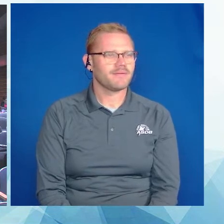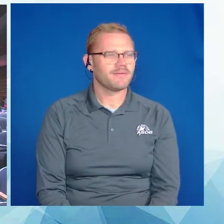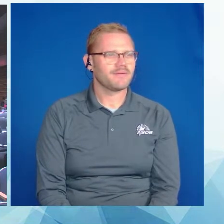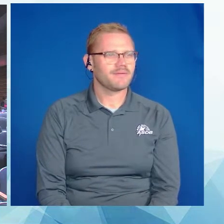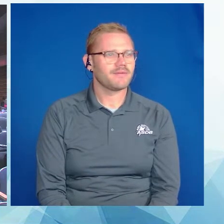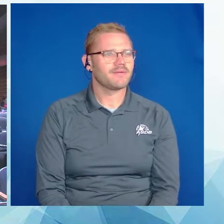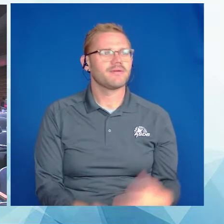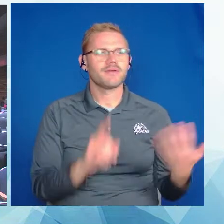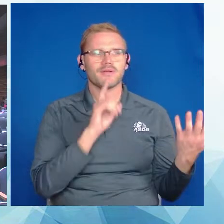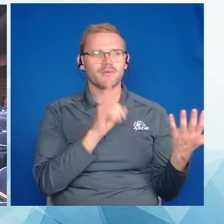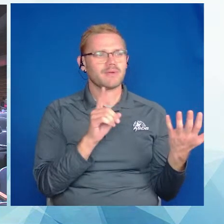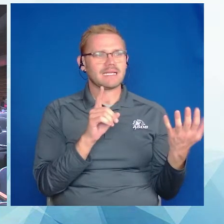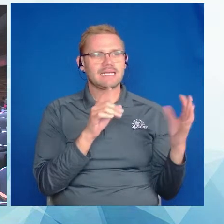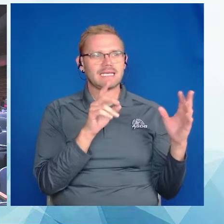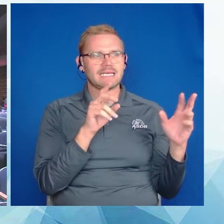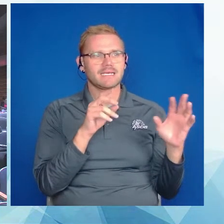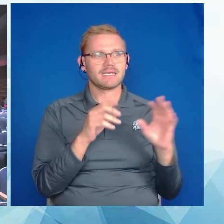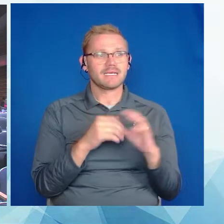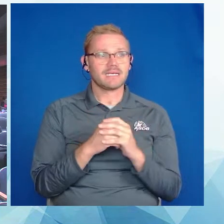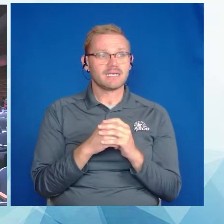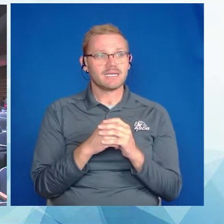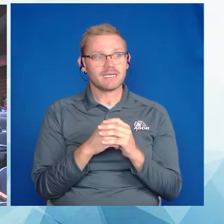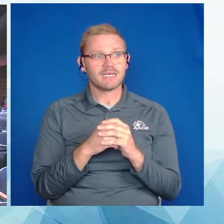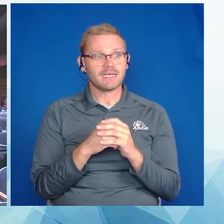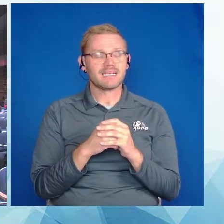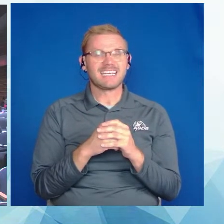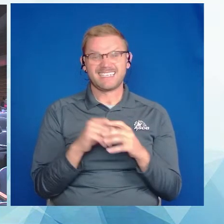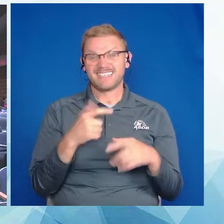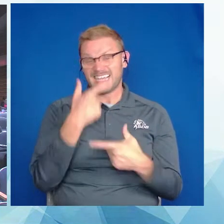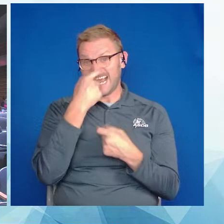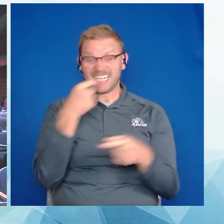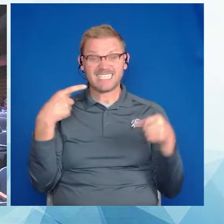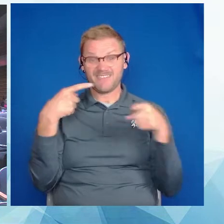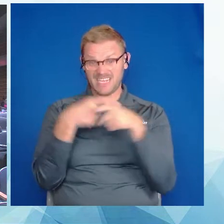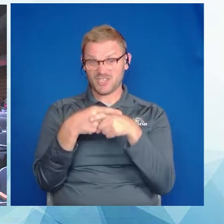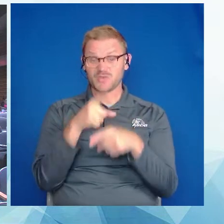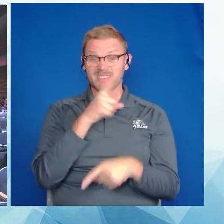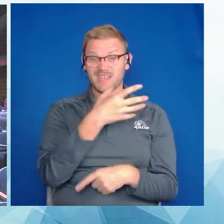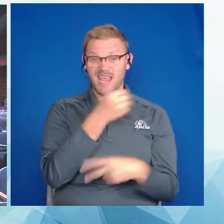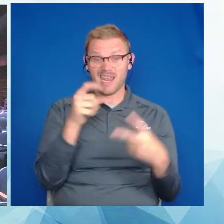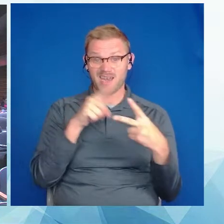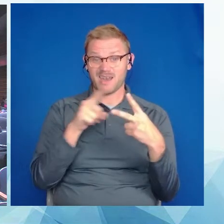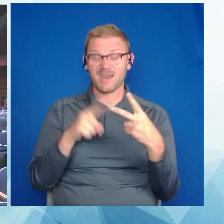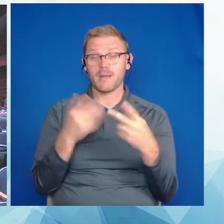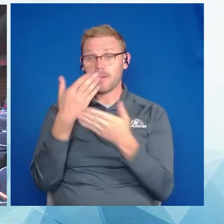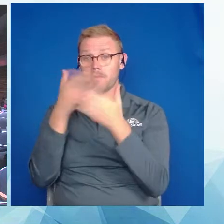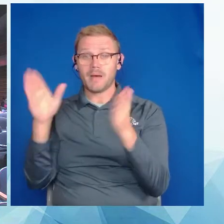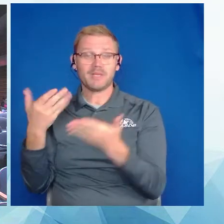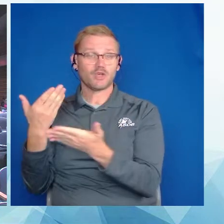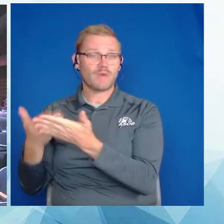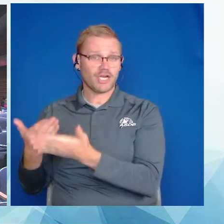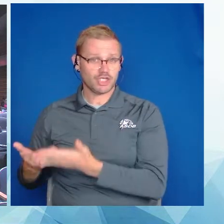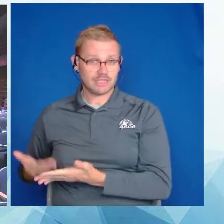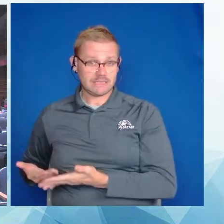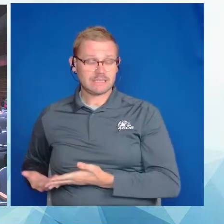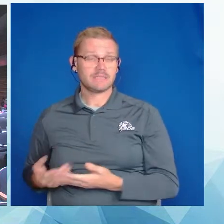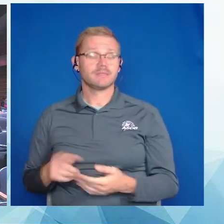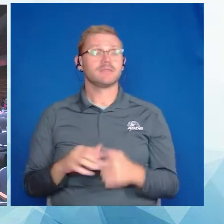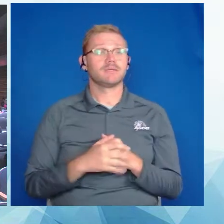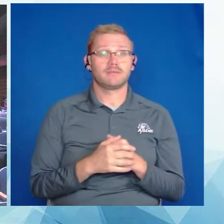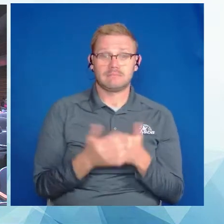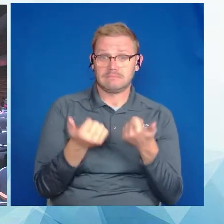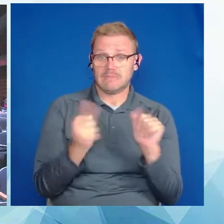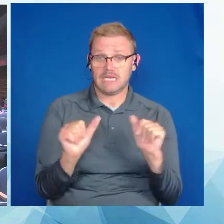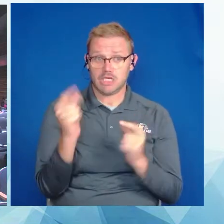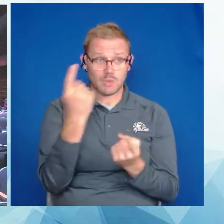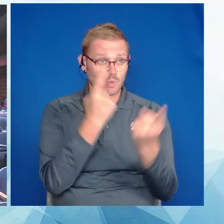Related issues, as I've sort of skirted around here, is conflict of interest and public records. Does anybody have any